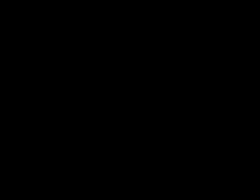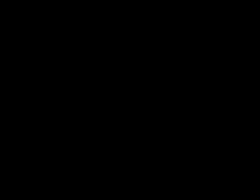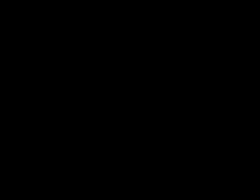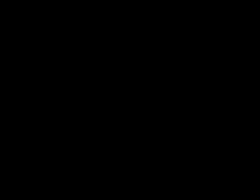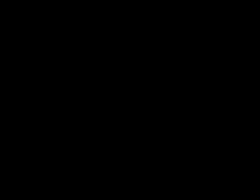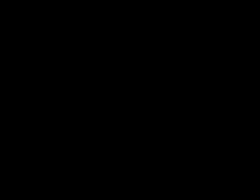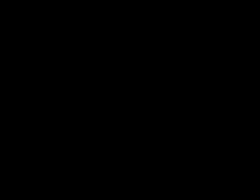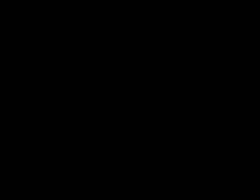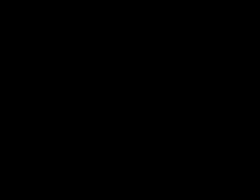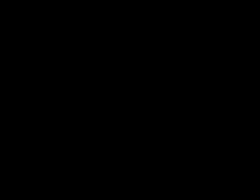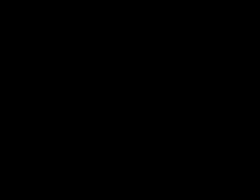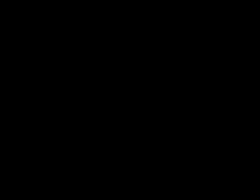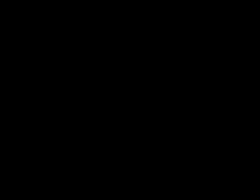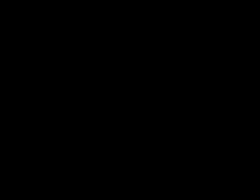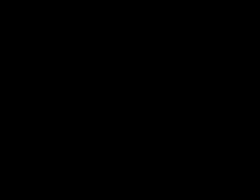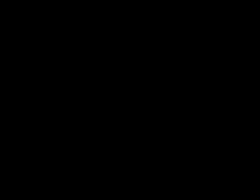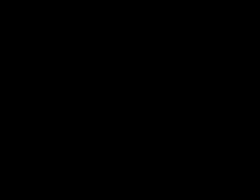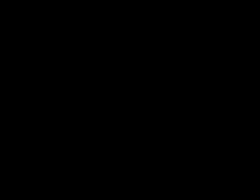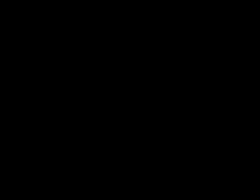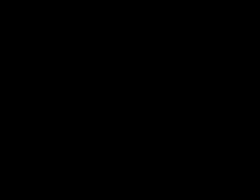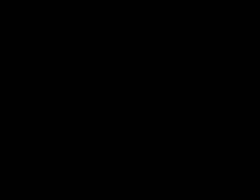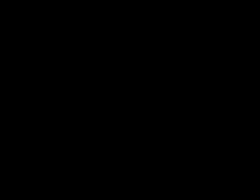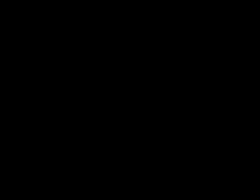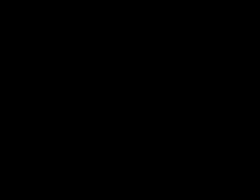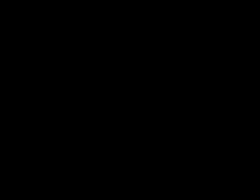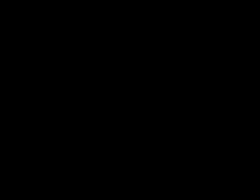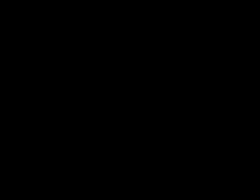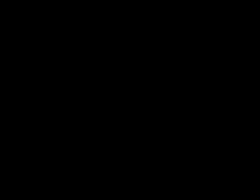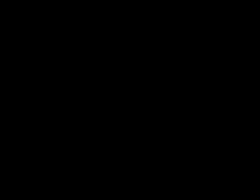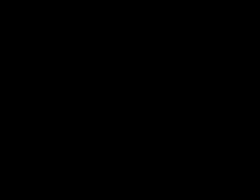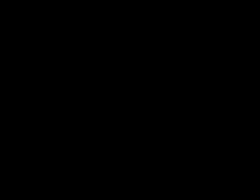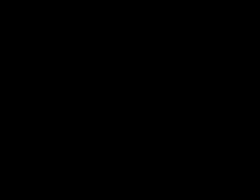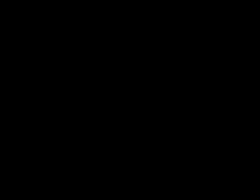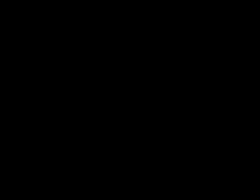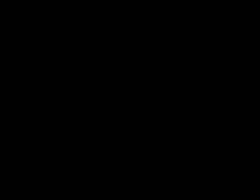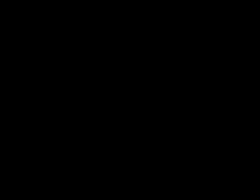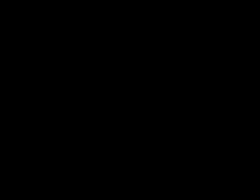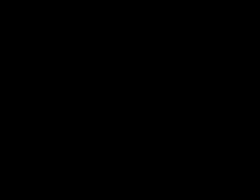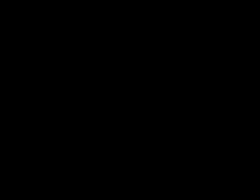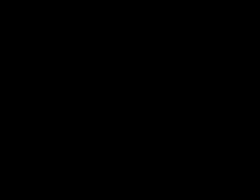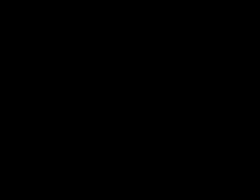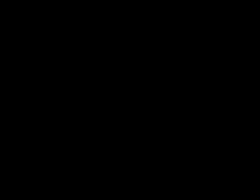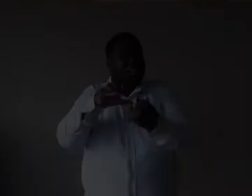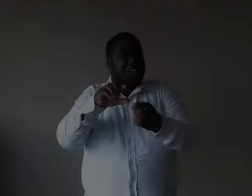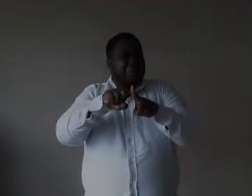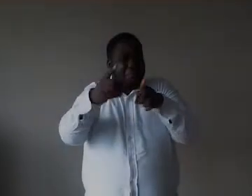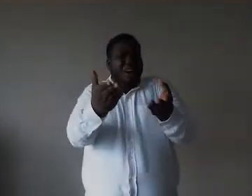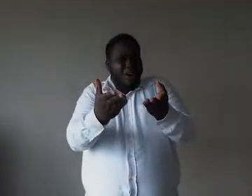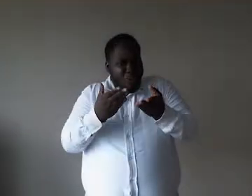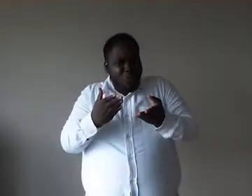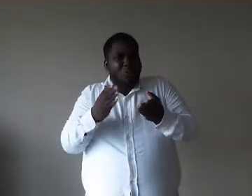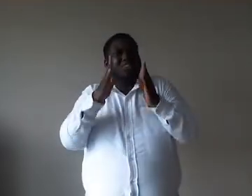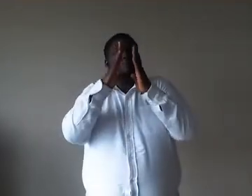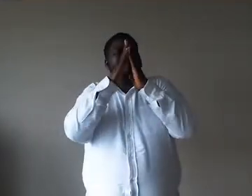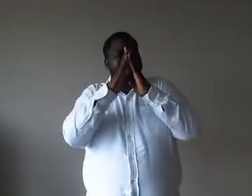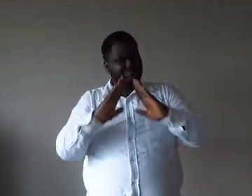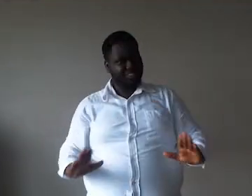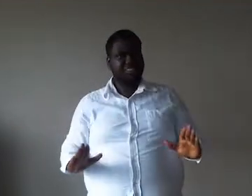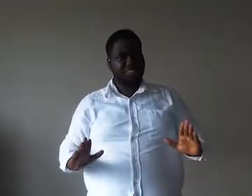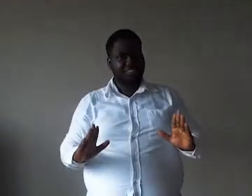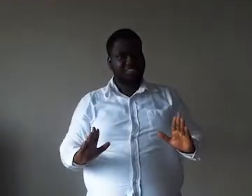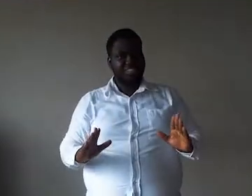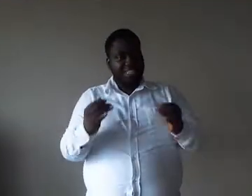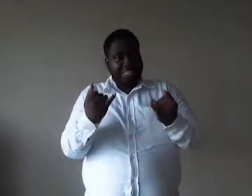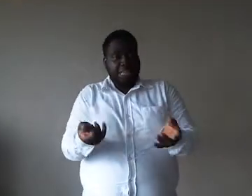the author of confusion, but of peace. But of peace. So if we read from scripture, God telling